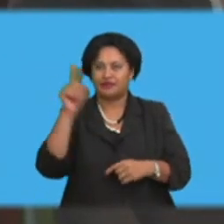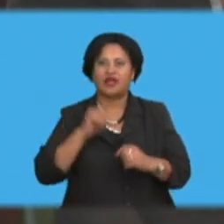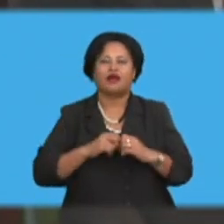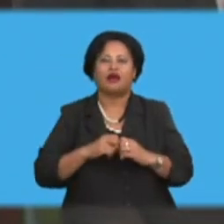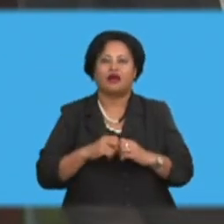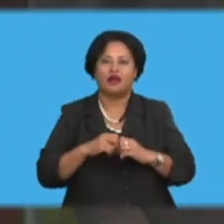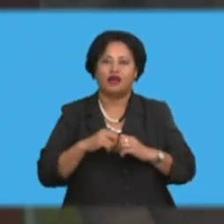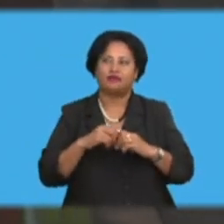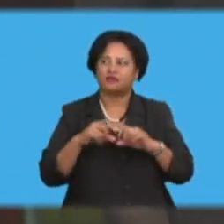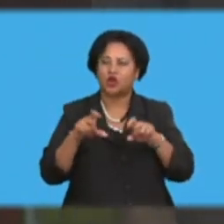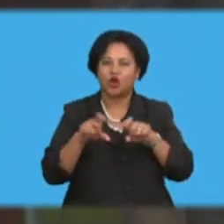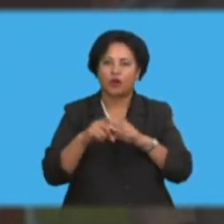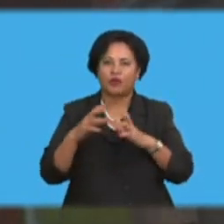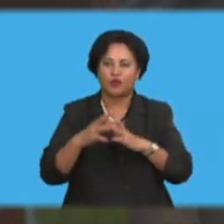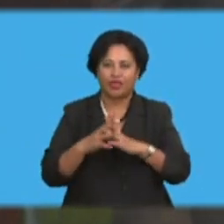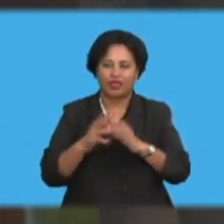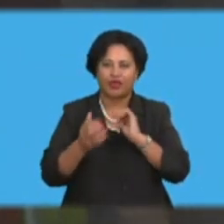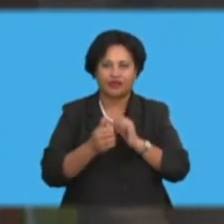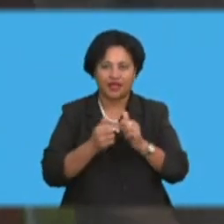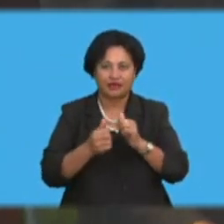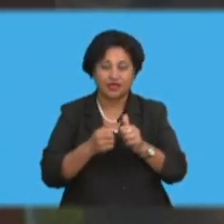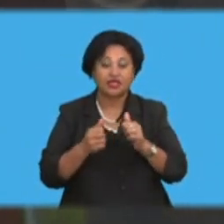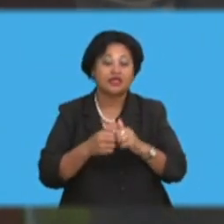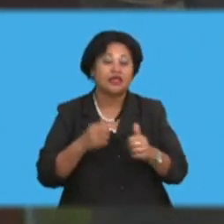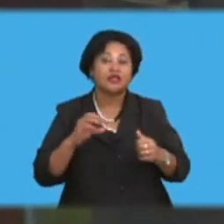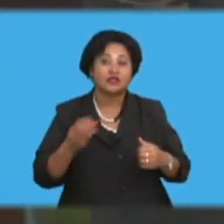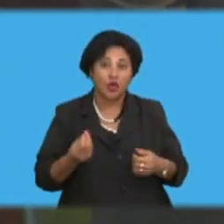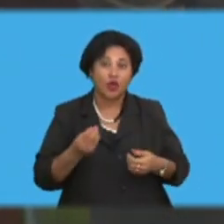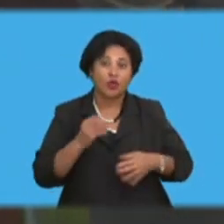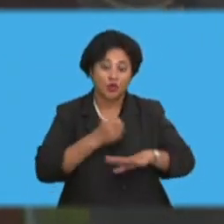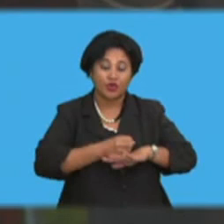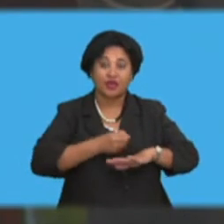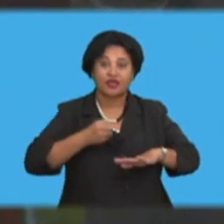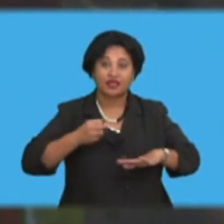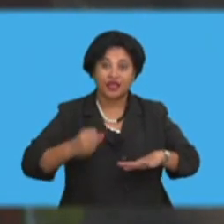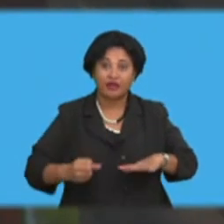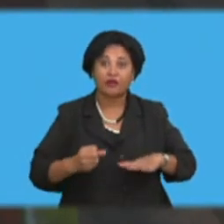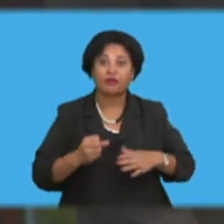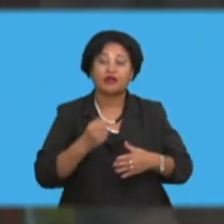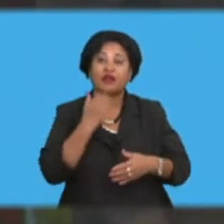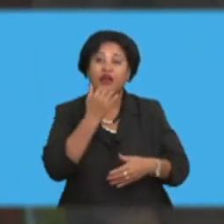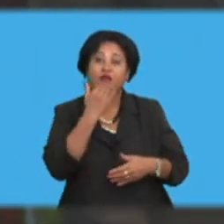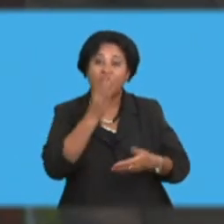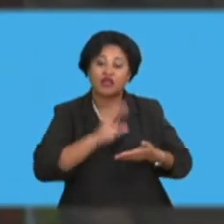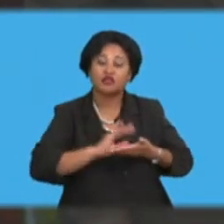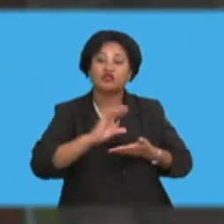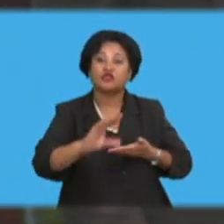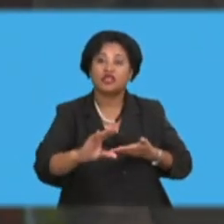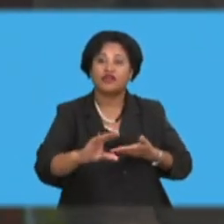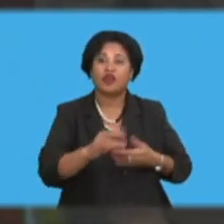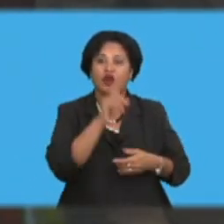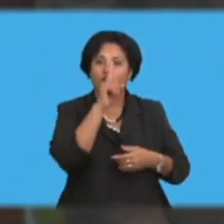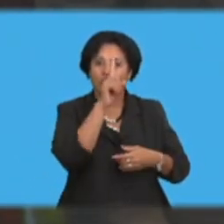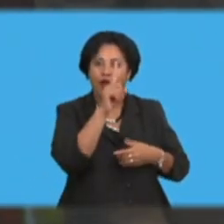asked, the government grant allocated for Commonwealth Games is, for 2018 is